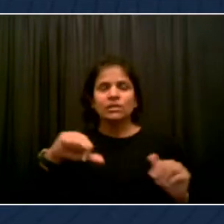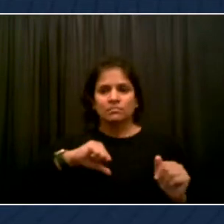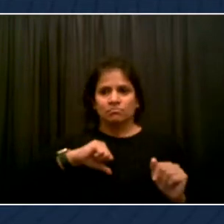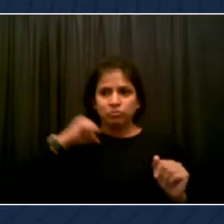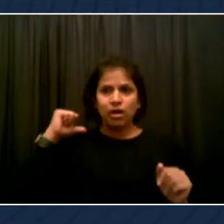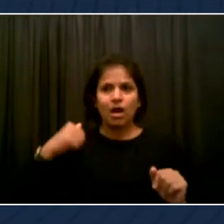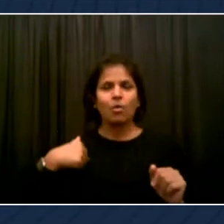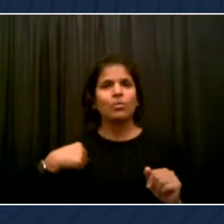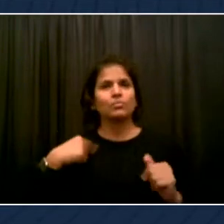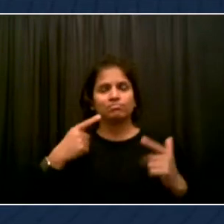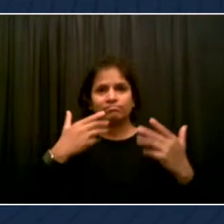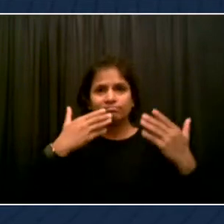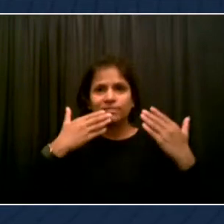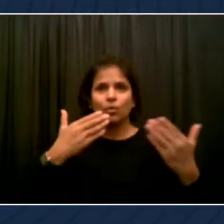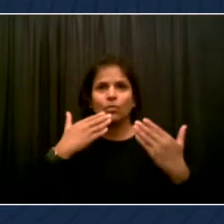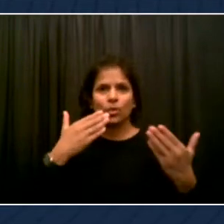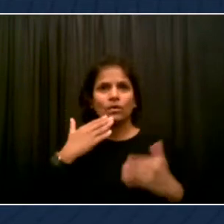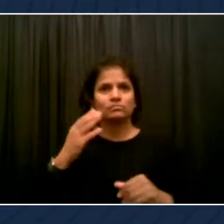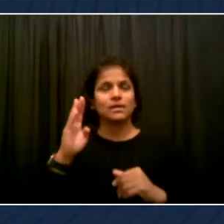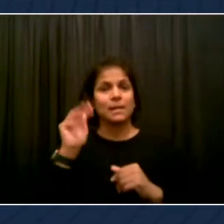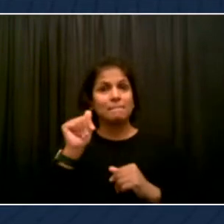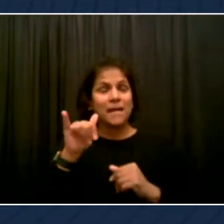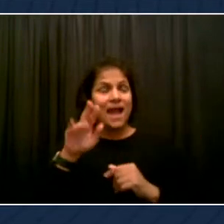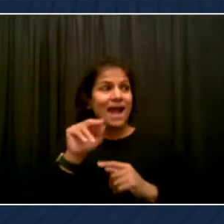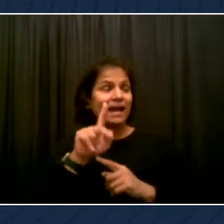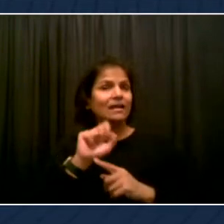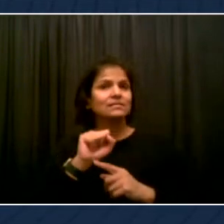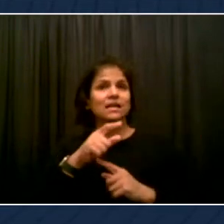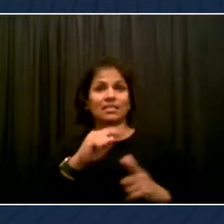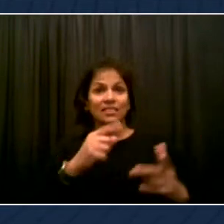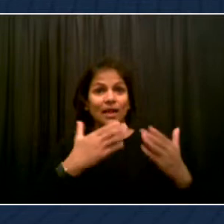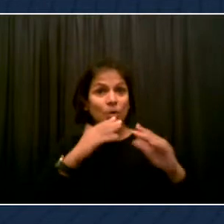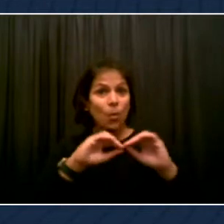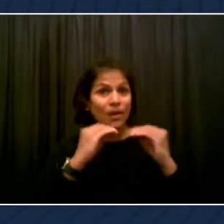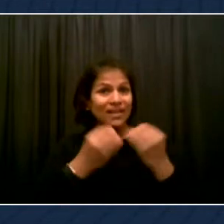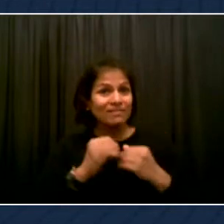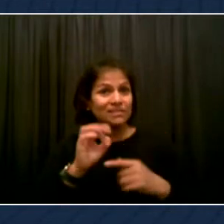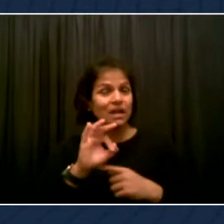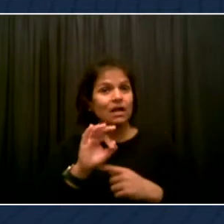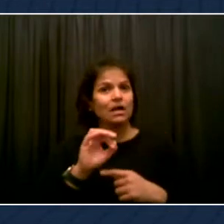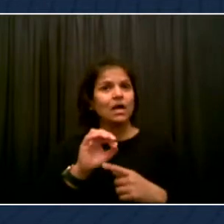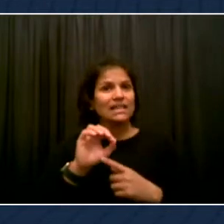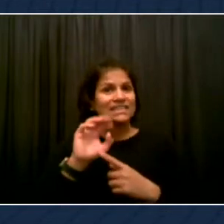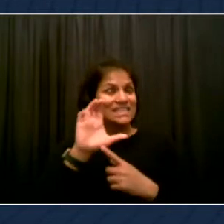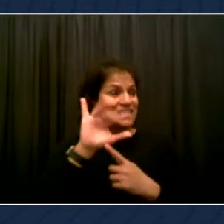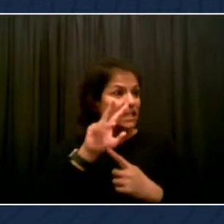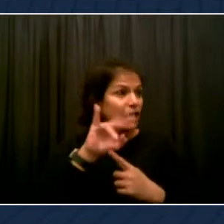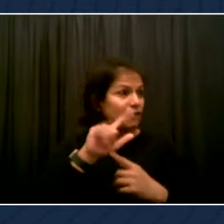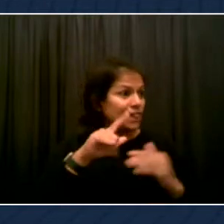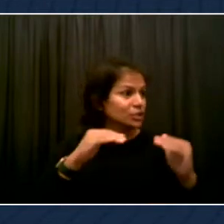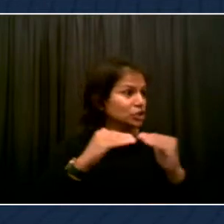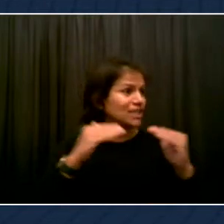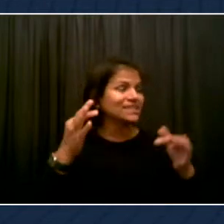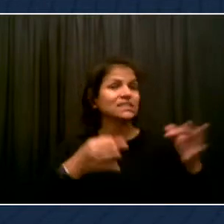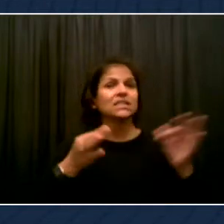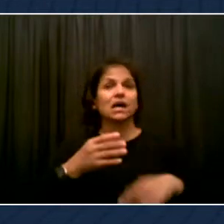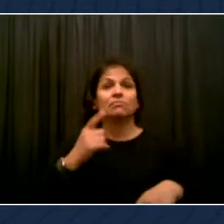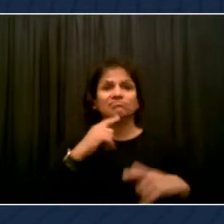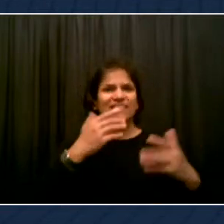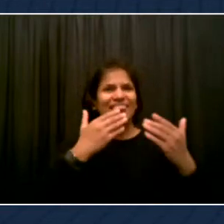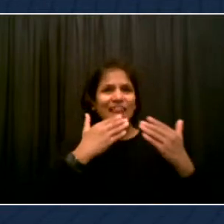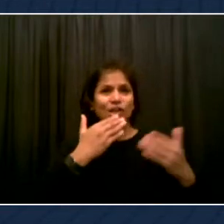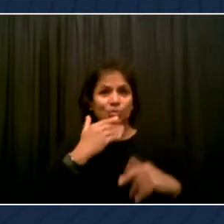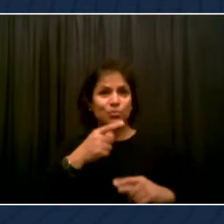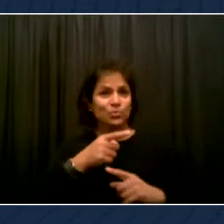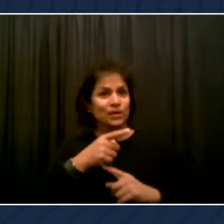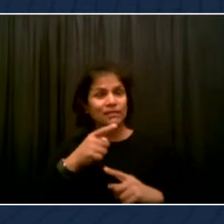Jordan Dressler, the Office of Civil Justice, my colleague, Councilmember Mark Levine, our incoming Manhattan Borough President, the entire Right